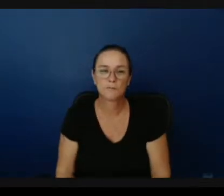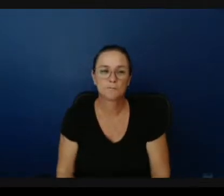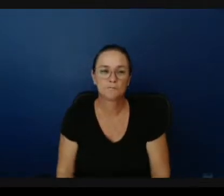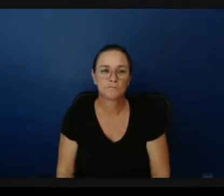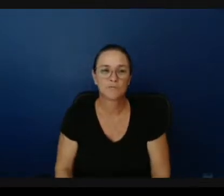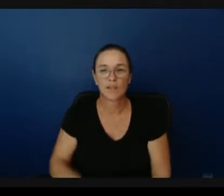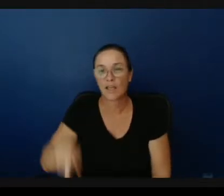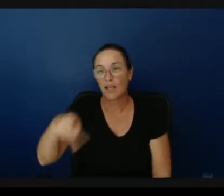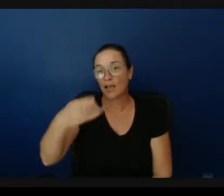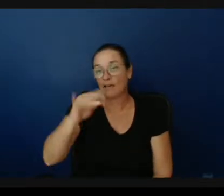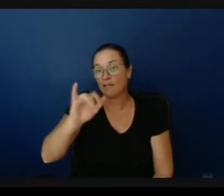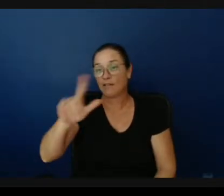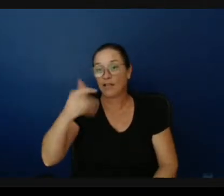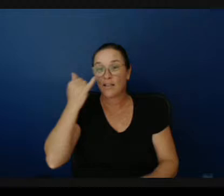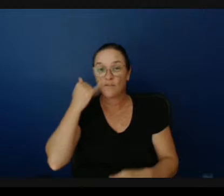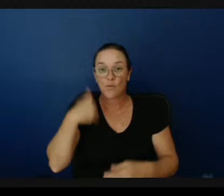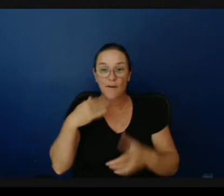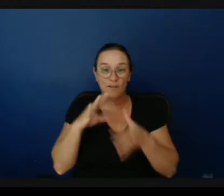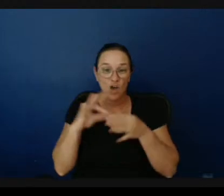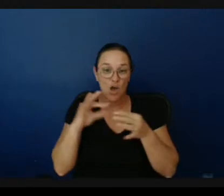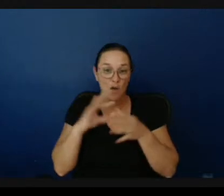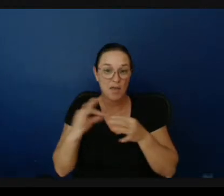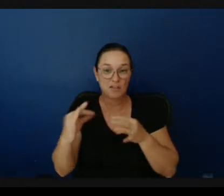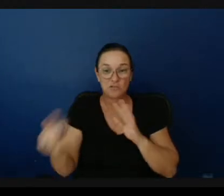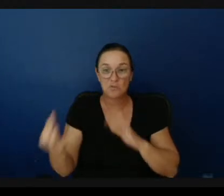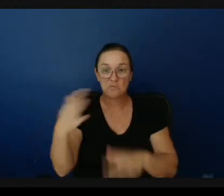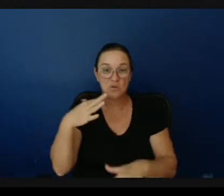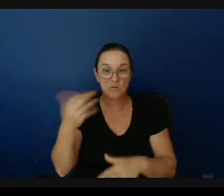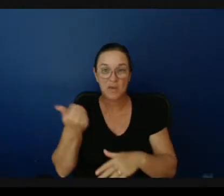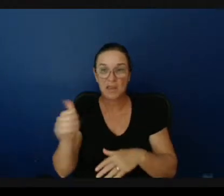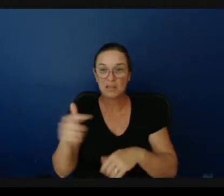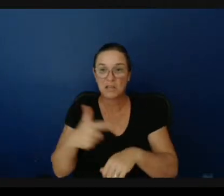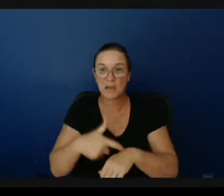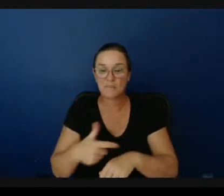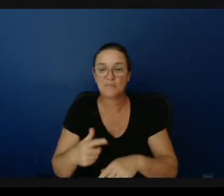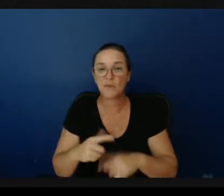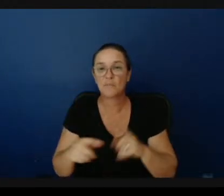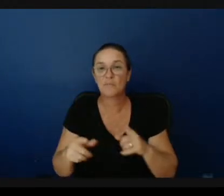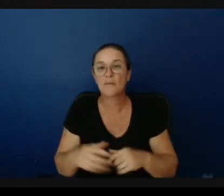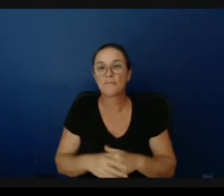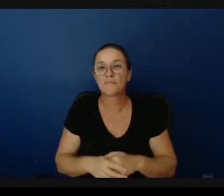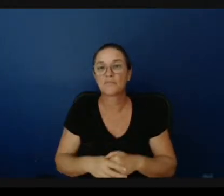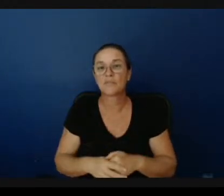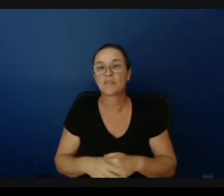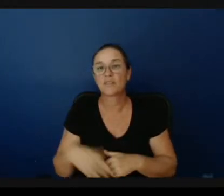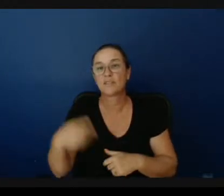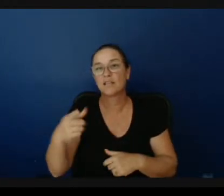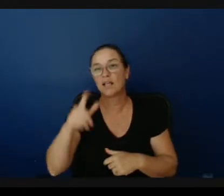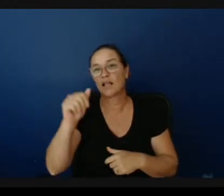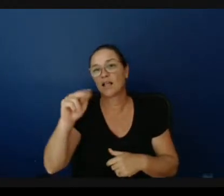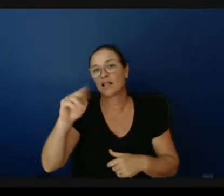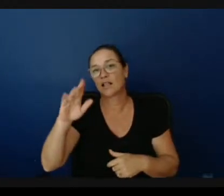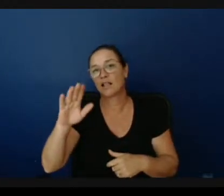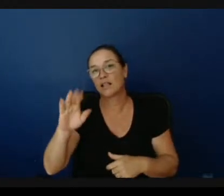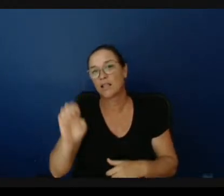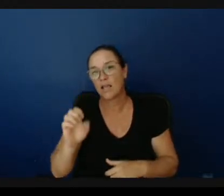at any point. But yeah, that's one of our contributors, Lance Page. So this was, I believe